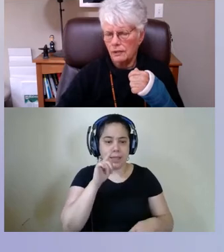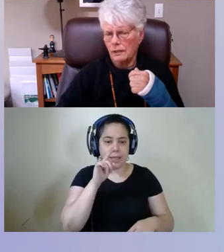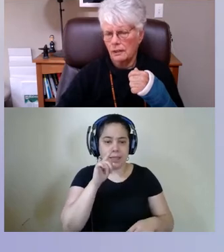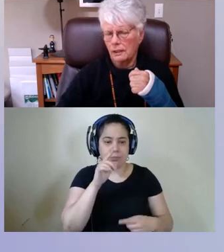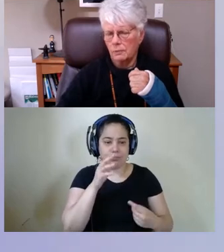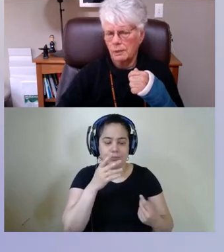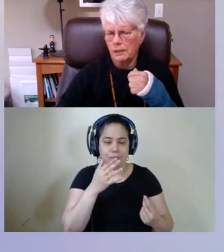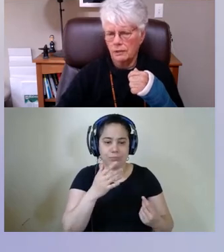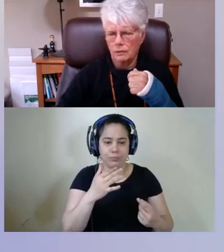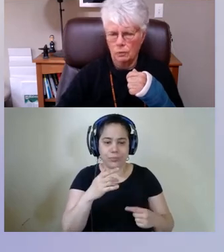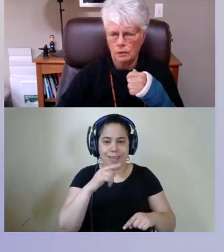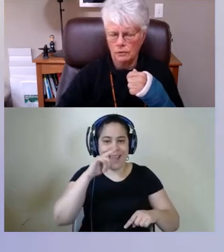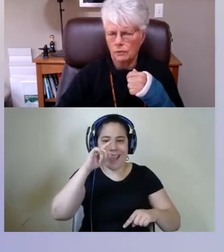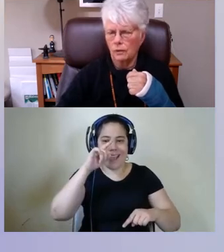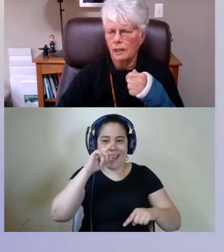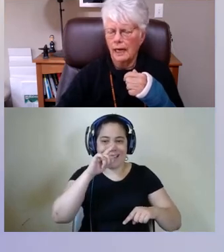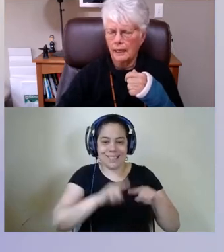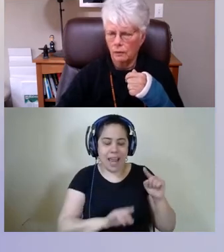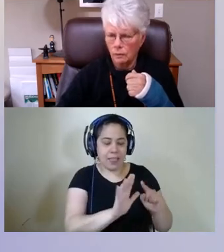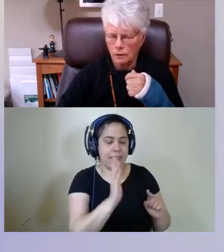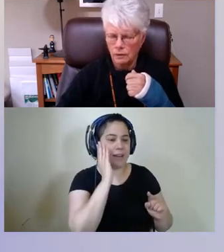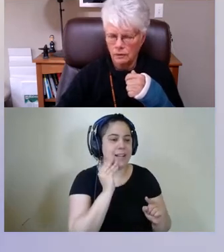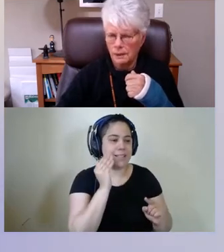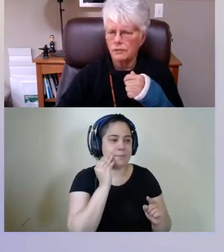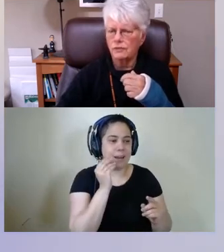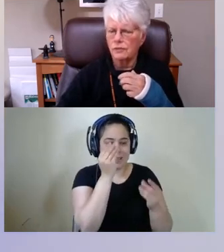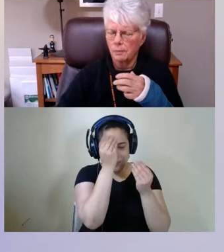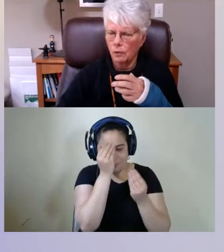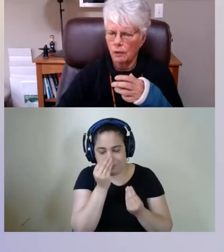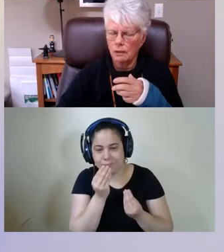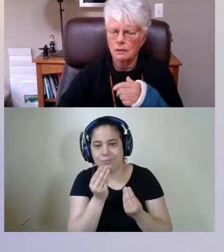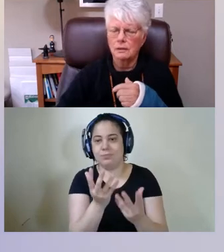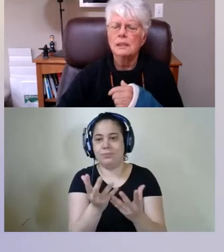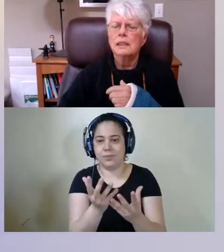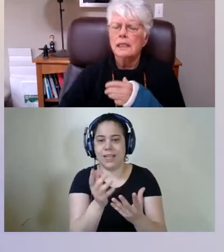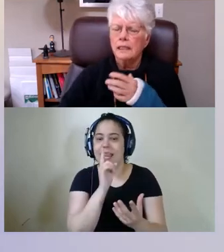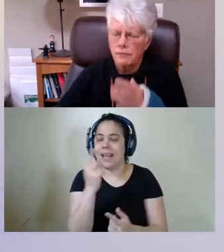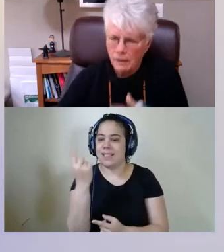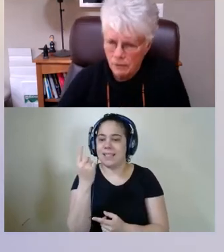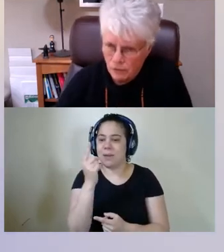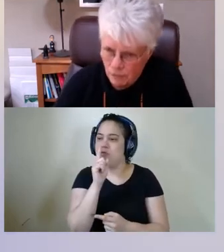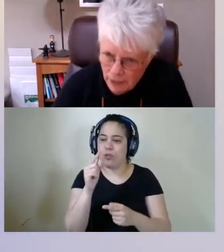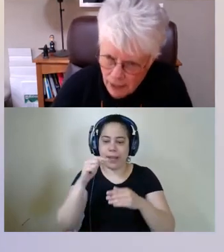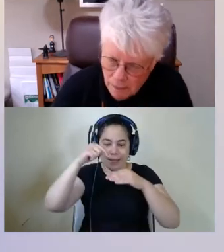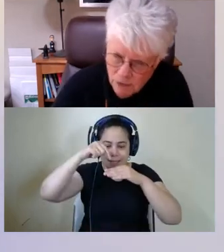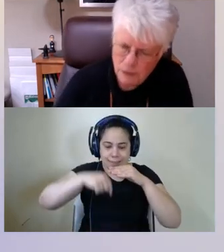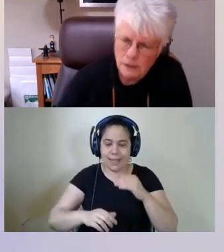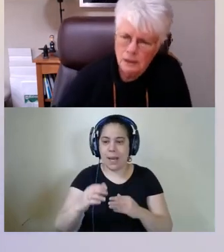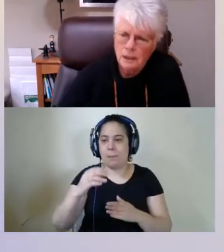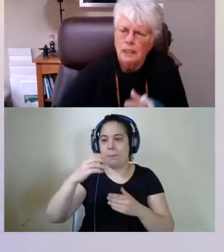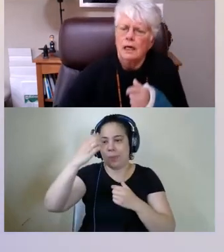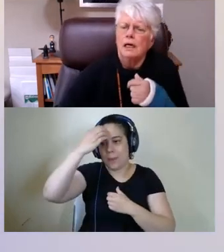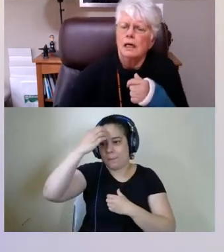this experience into words or adequate words because it's subcortical, it favors the right